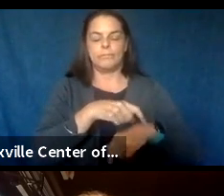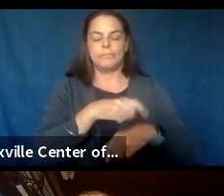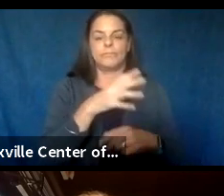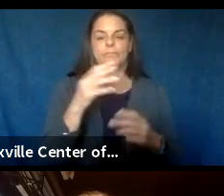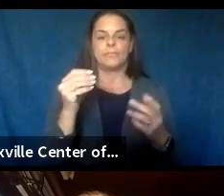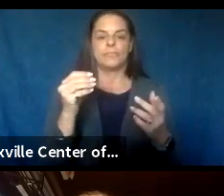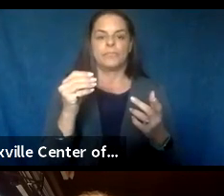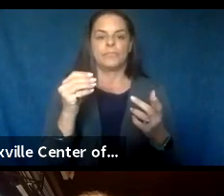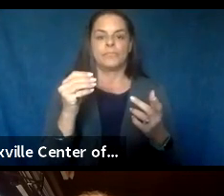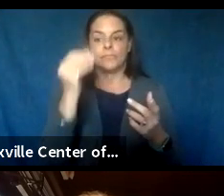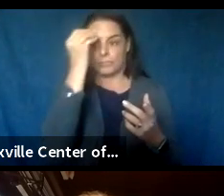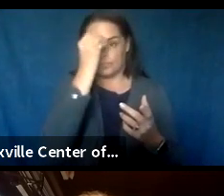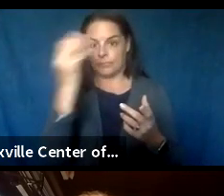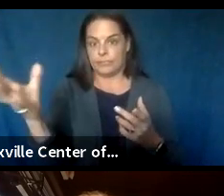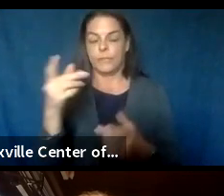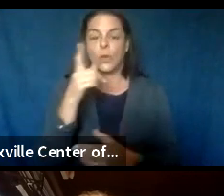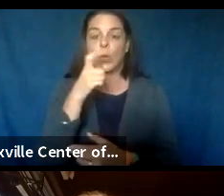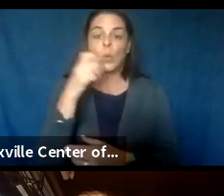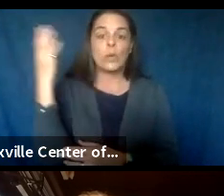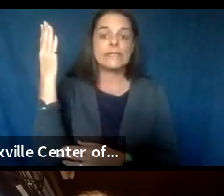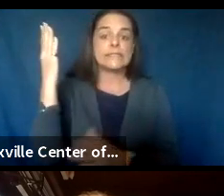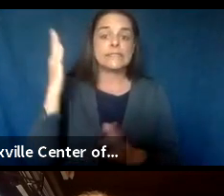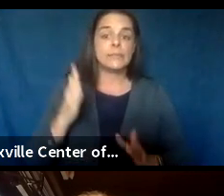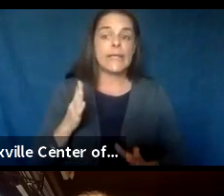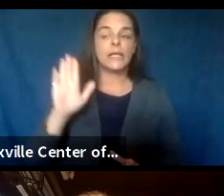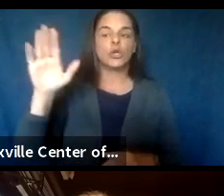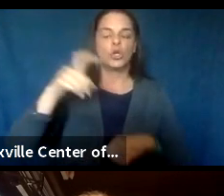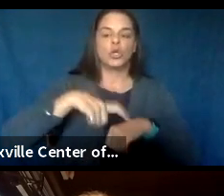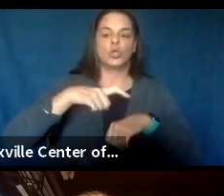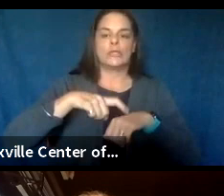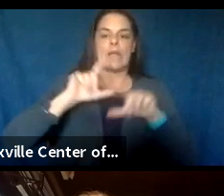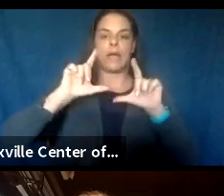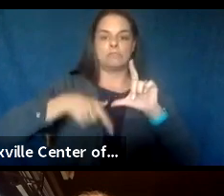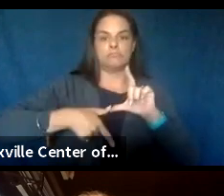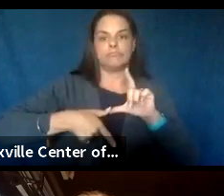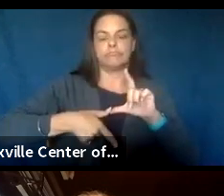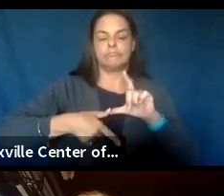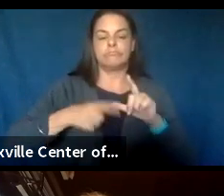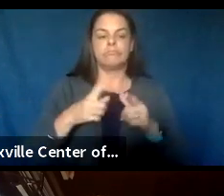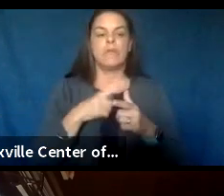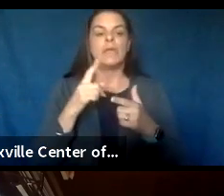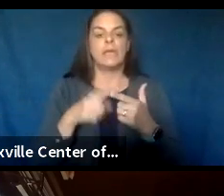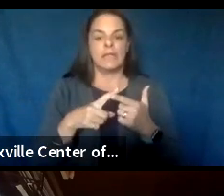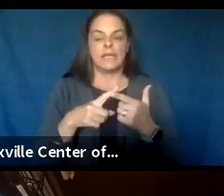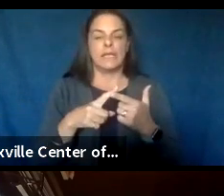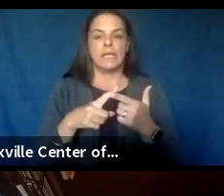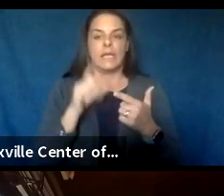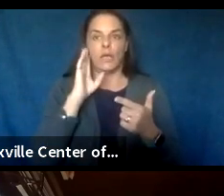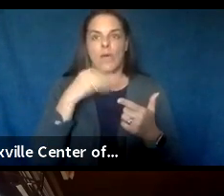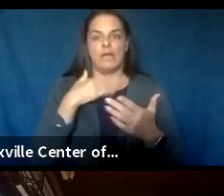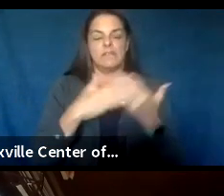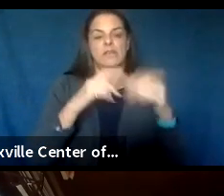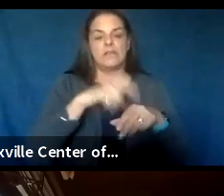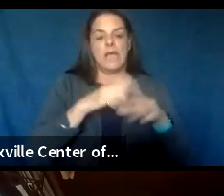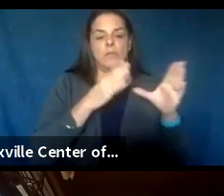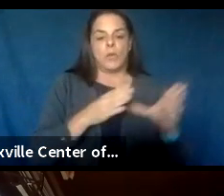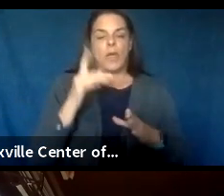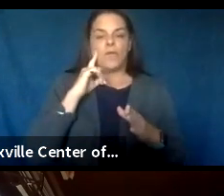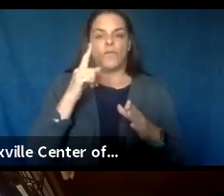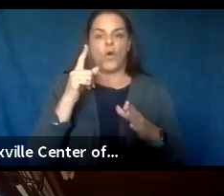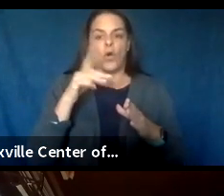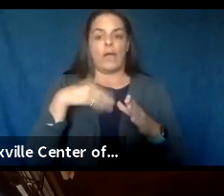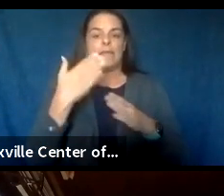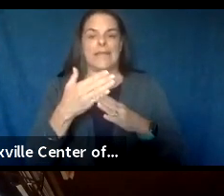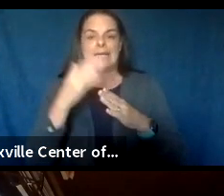our speakers know that their time has expired, and then we'll have, I guess, a little bit of time to prepare for the next speaker. And